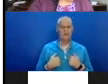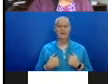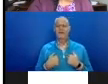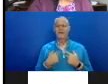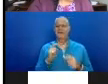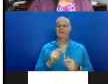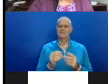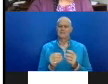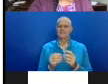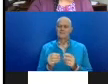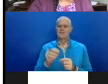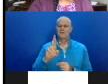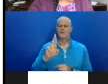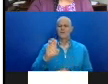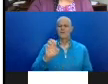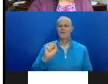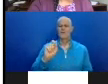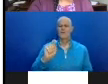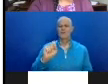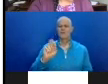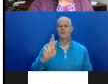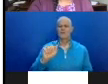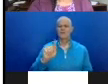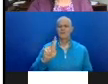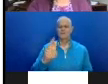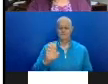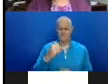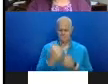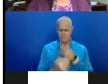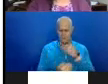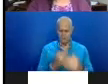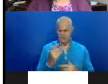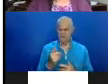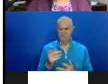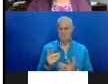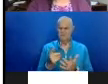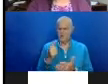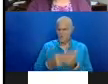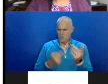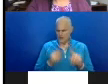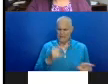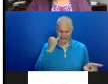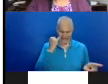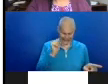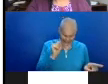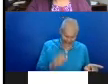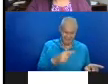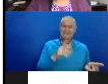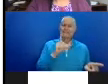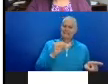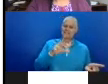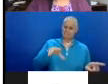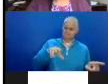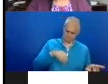the process really became like what would actually happen if a guy actually did take responsibility for what he had